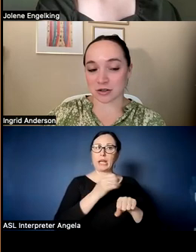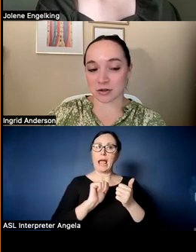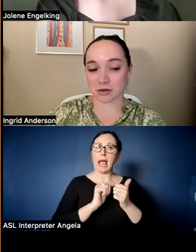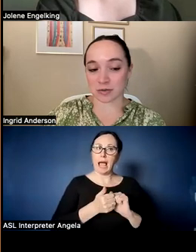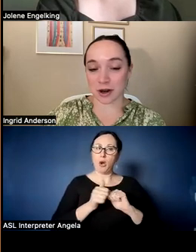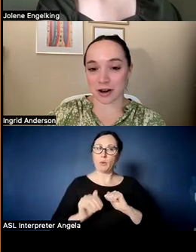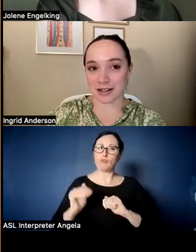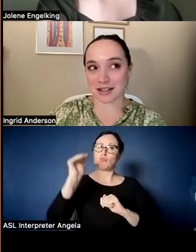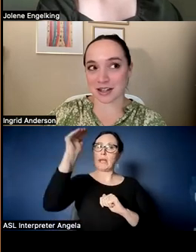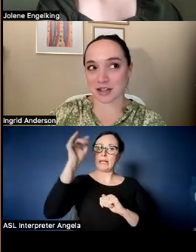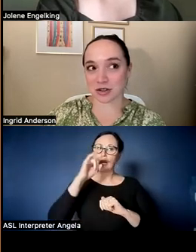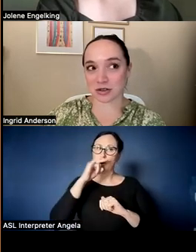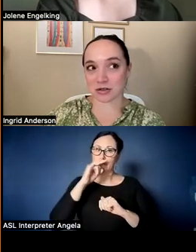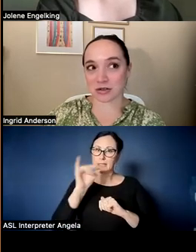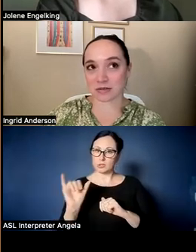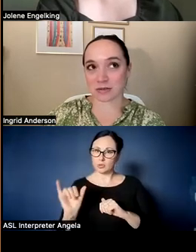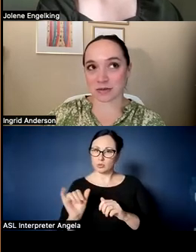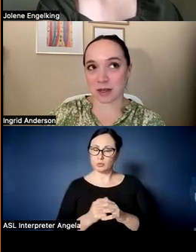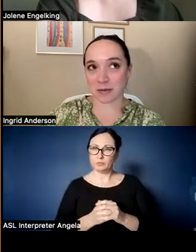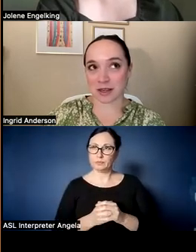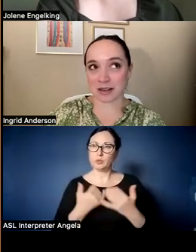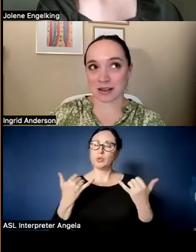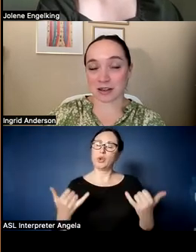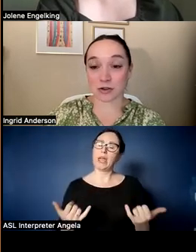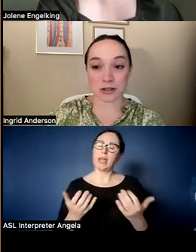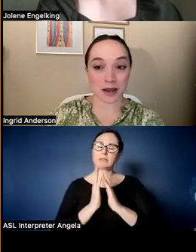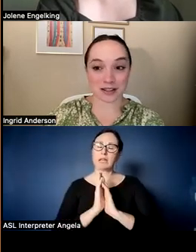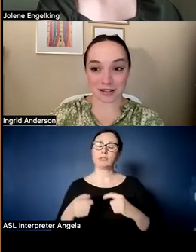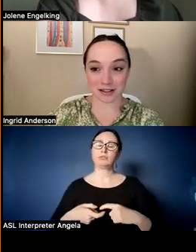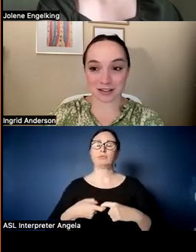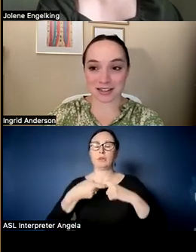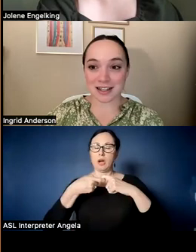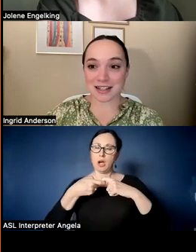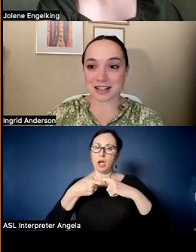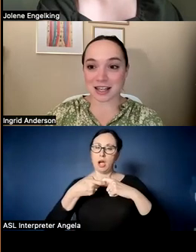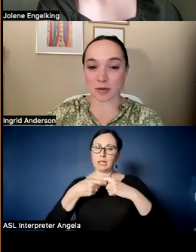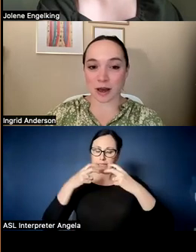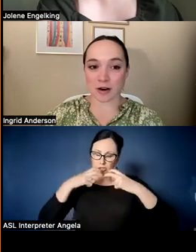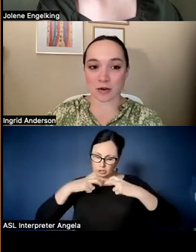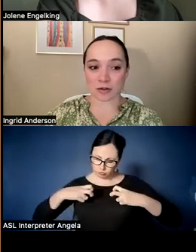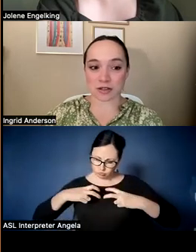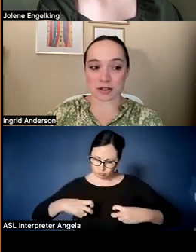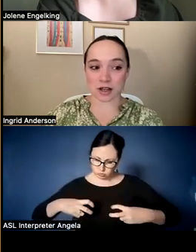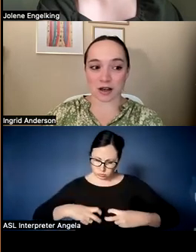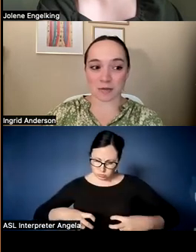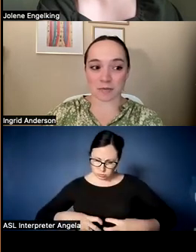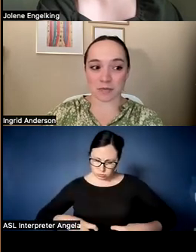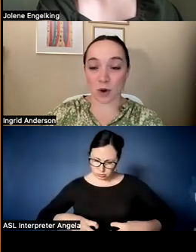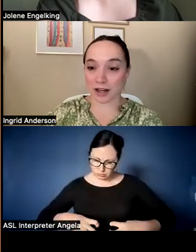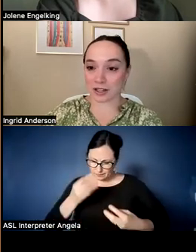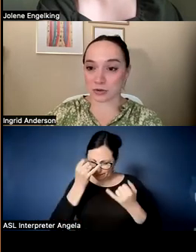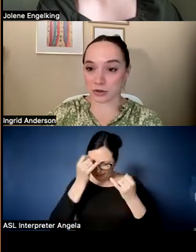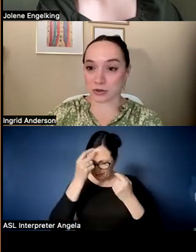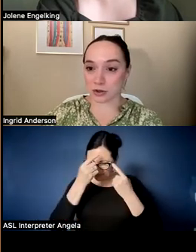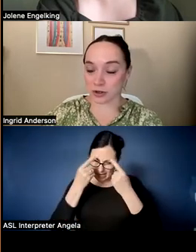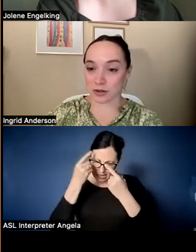well to pause and to maybe introspect a little, to think about